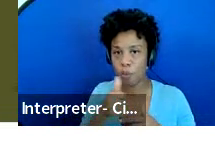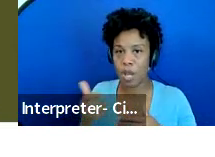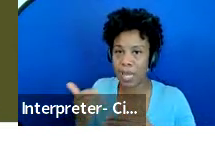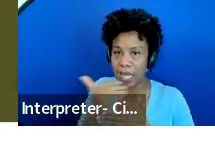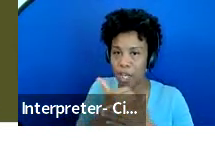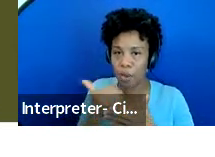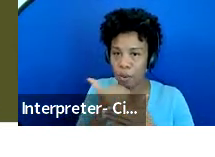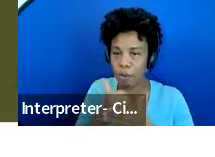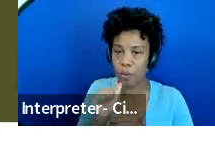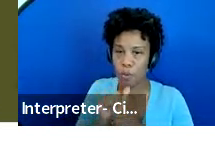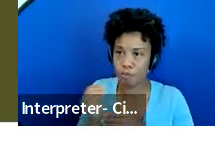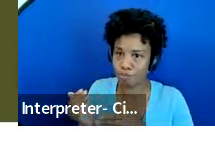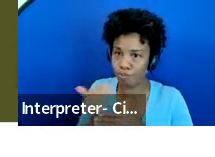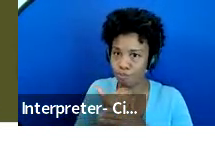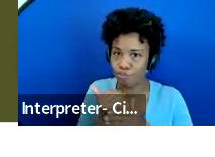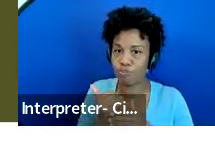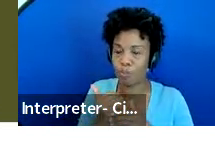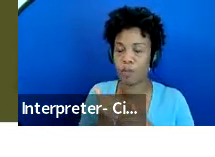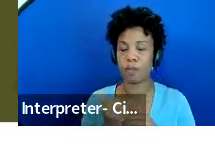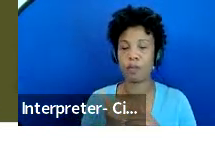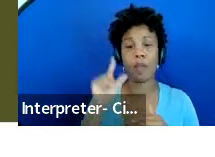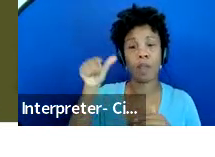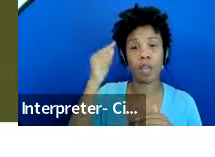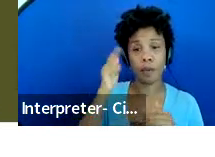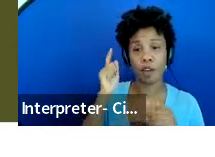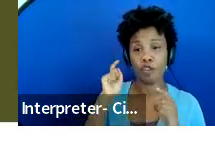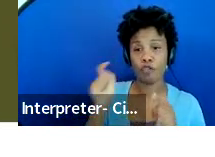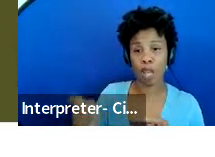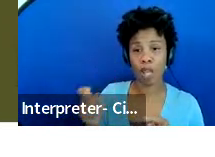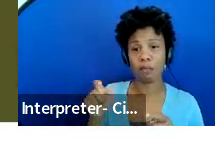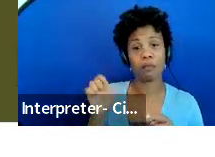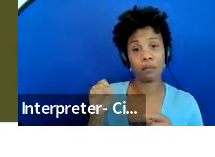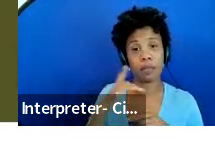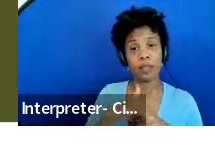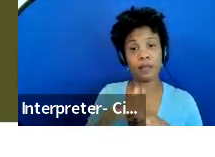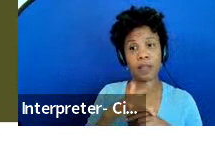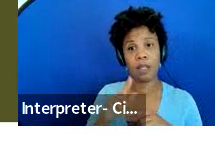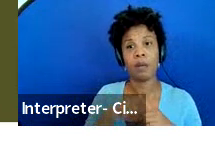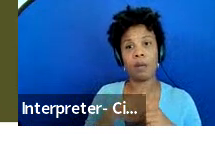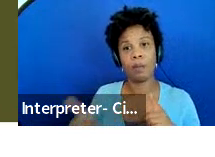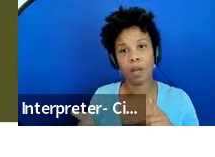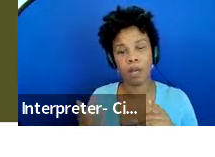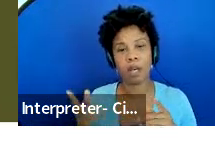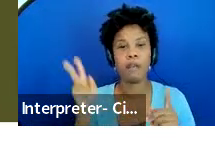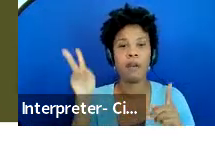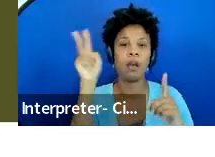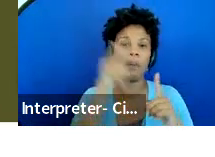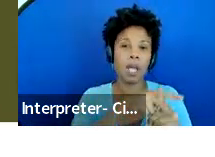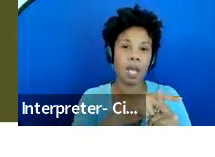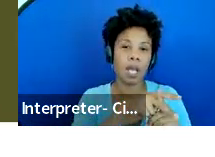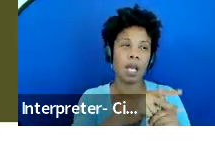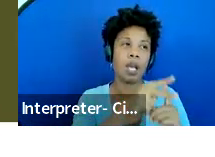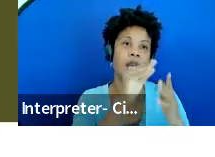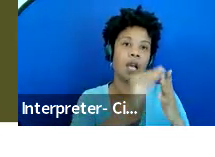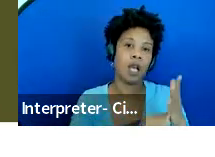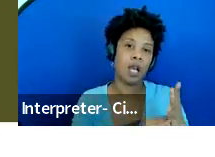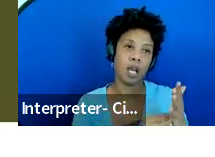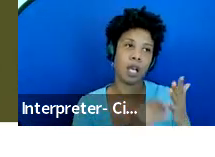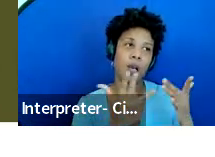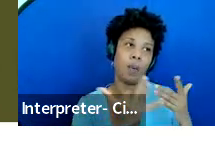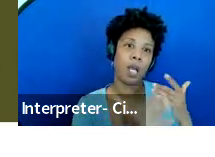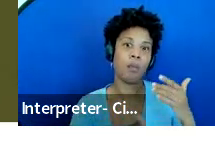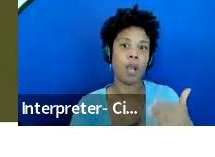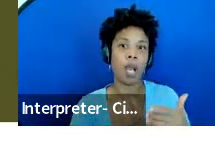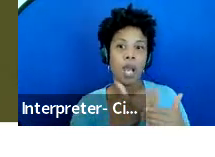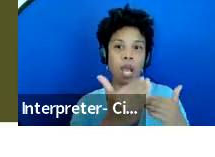additional governmental grants are available. However, the long and bureaucratic process involved in application and